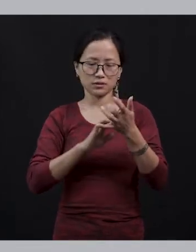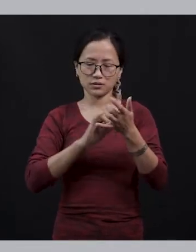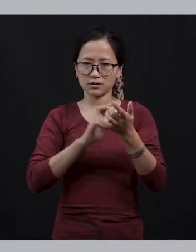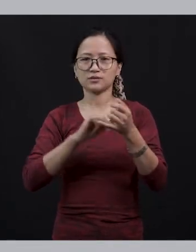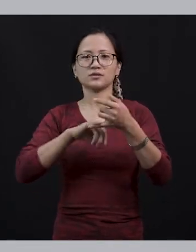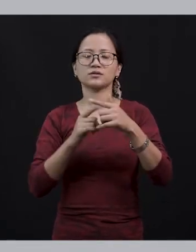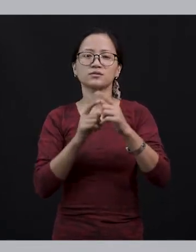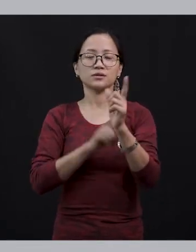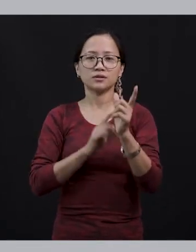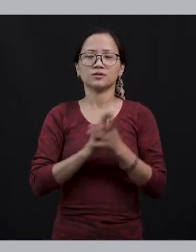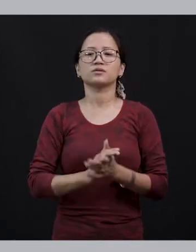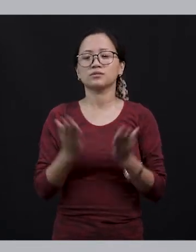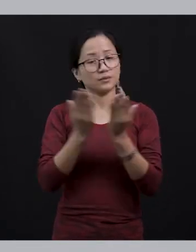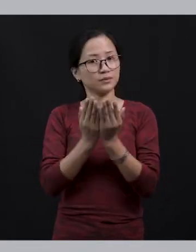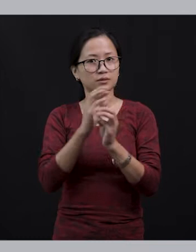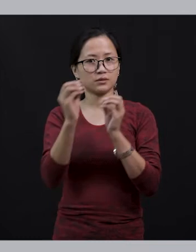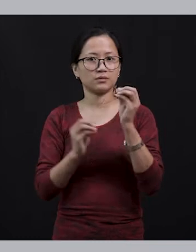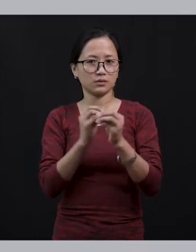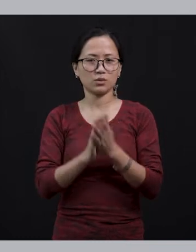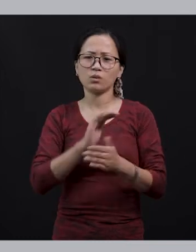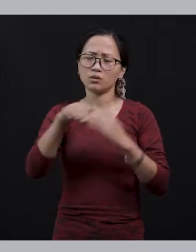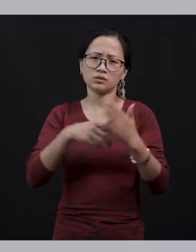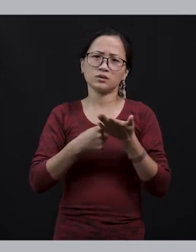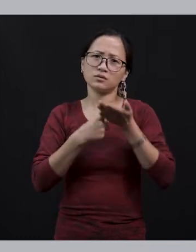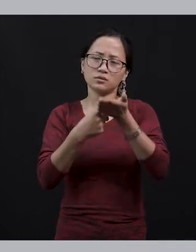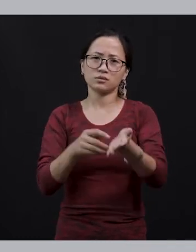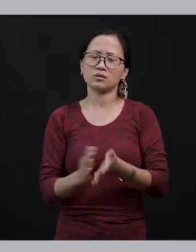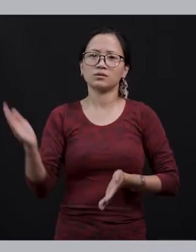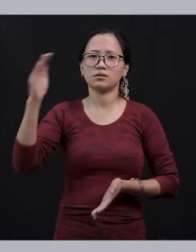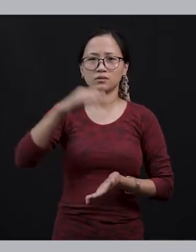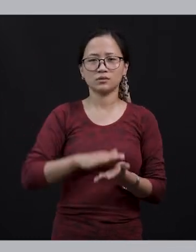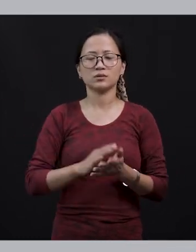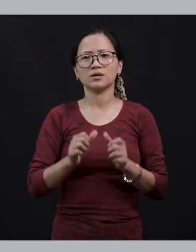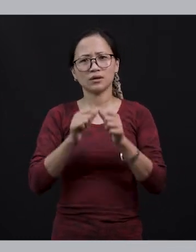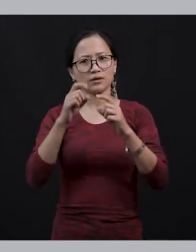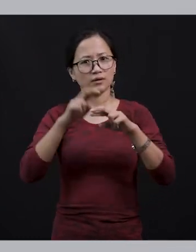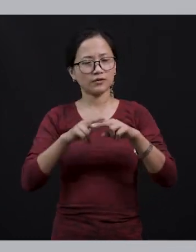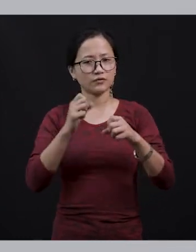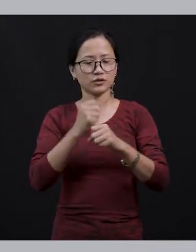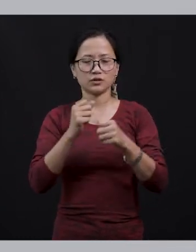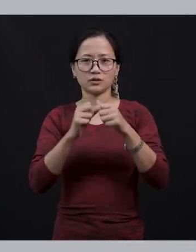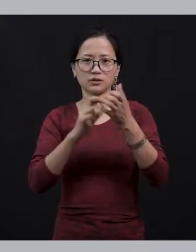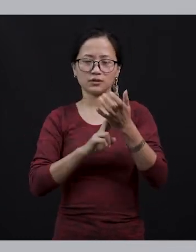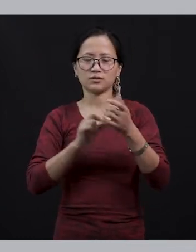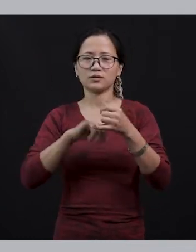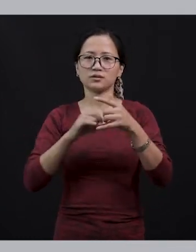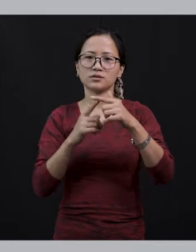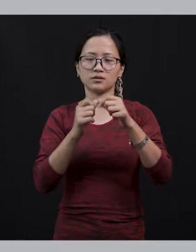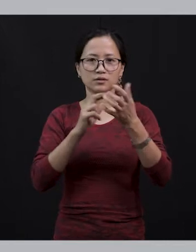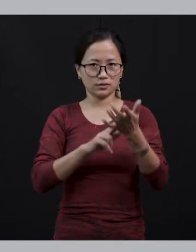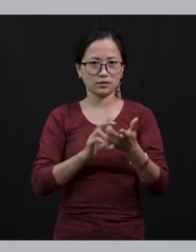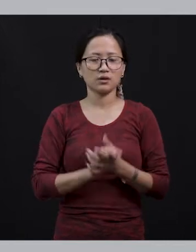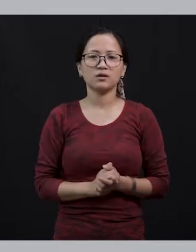about. And all these rulers, they came from either Afghanistan or were Turkish.